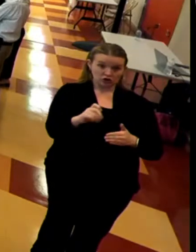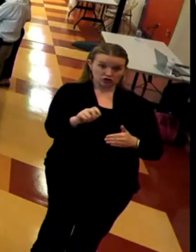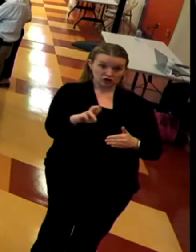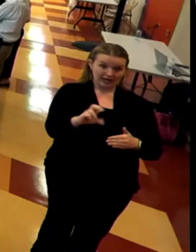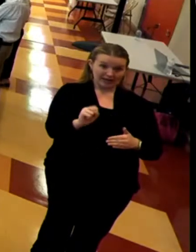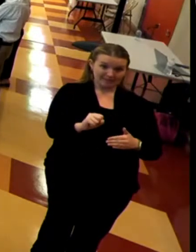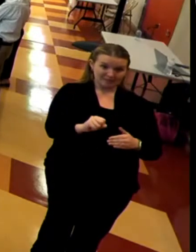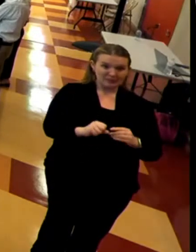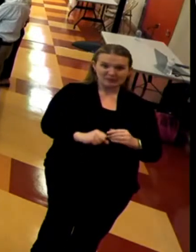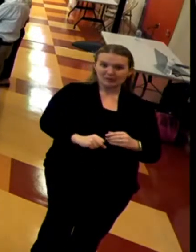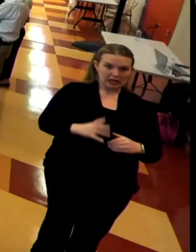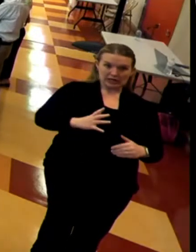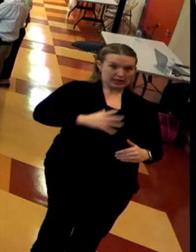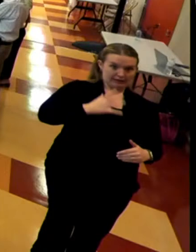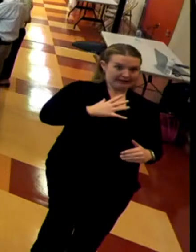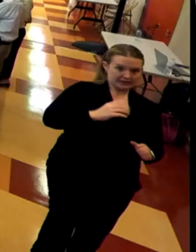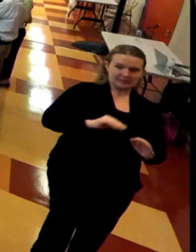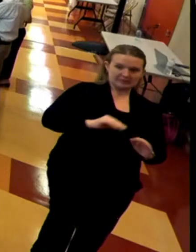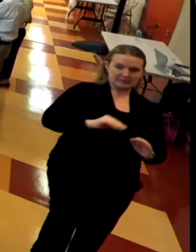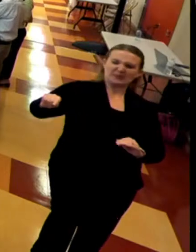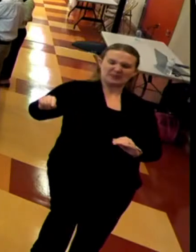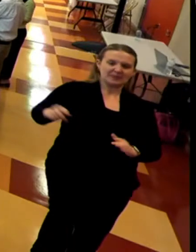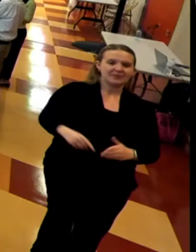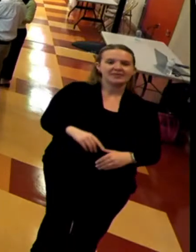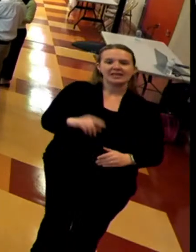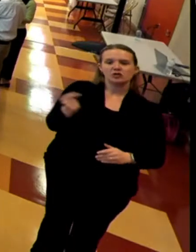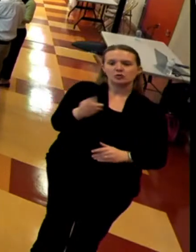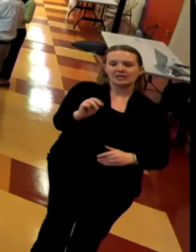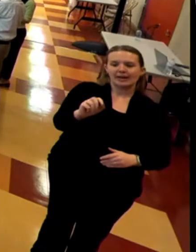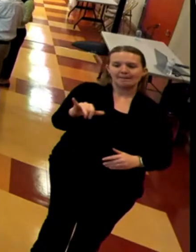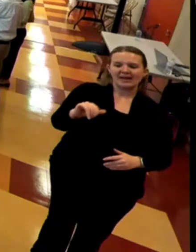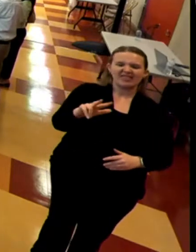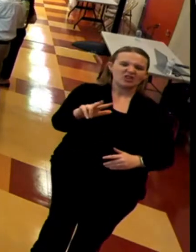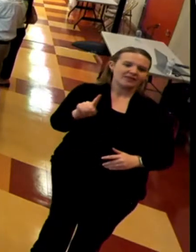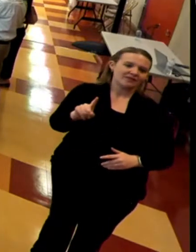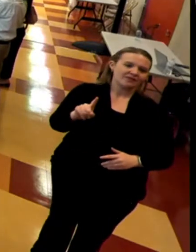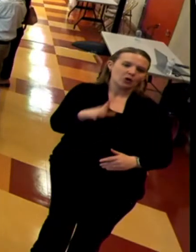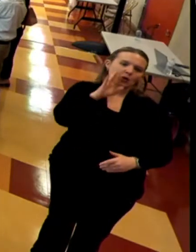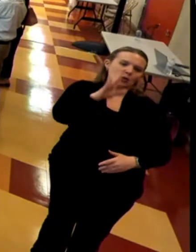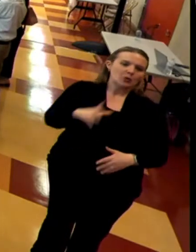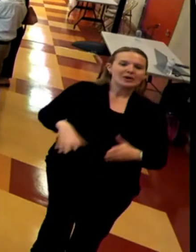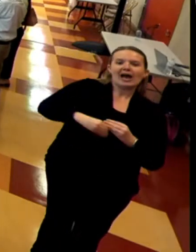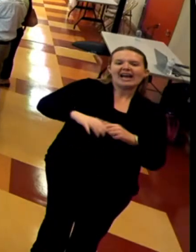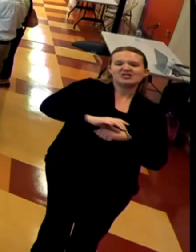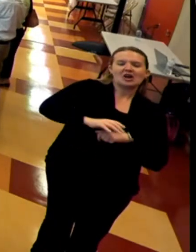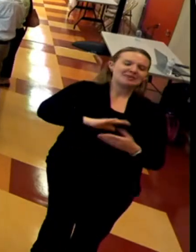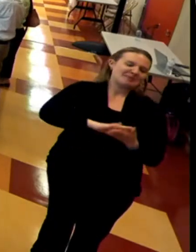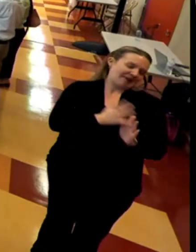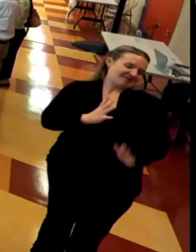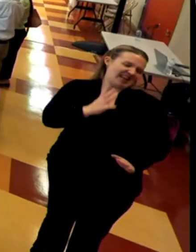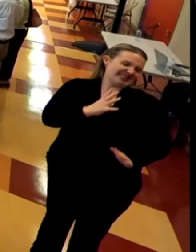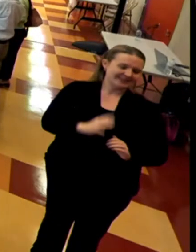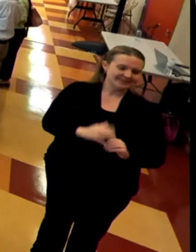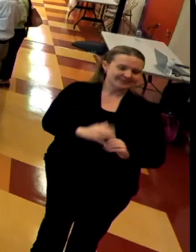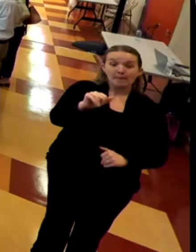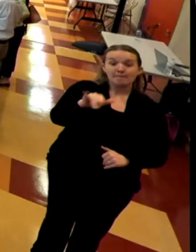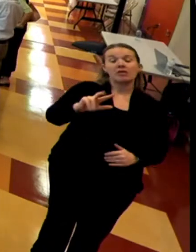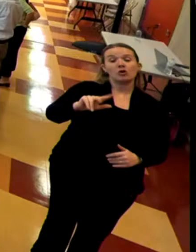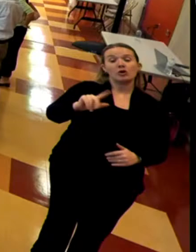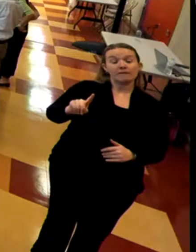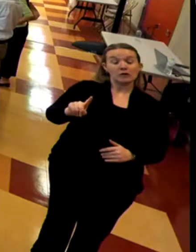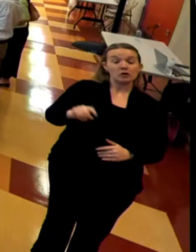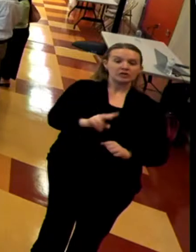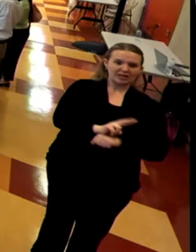fancy B room. That's where we'll be on a Tuesday, May 31st. We'll make it fancy. We'll add chocolates. May 31st at 2